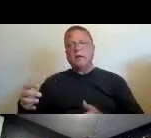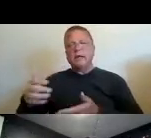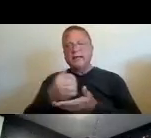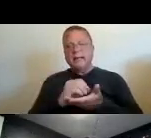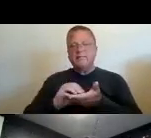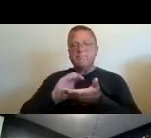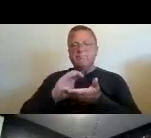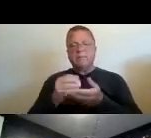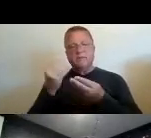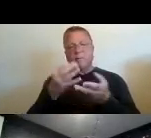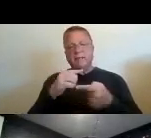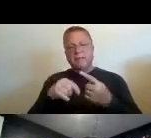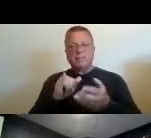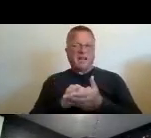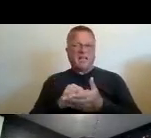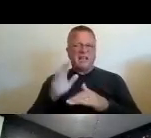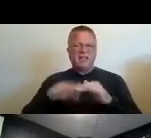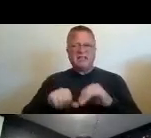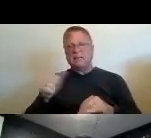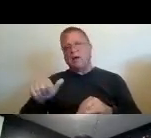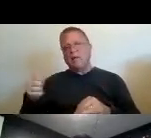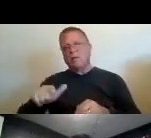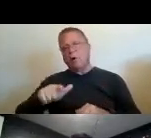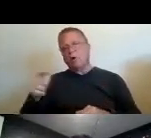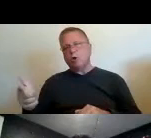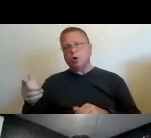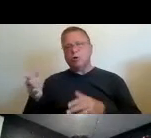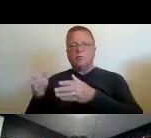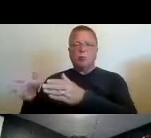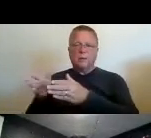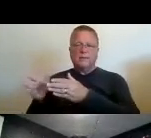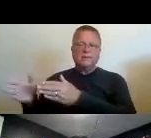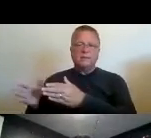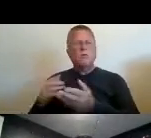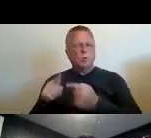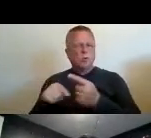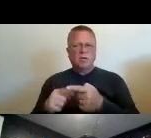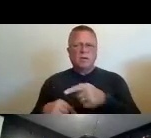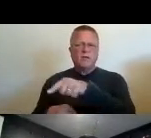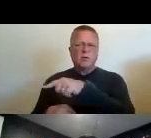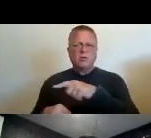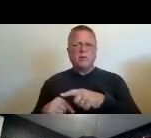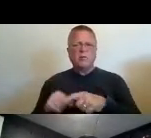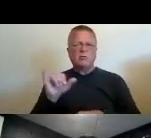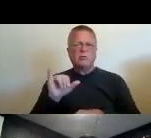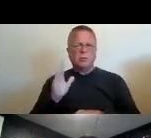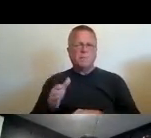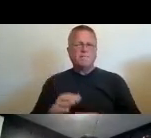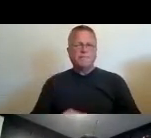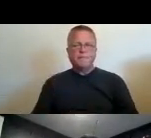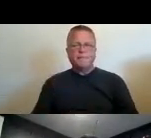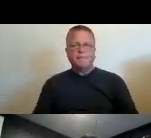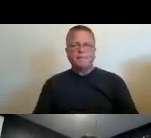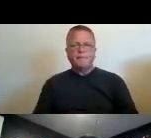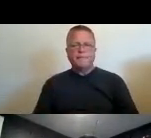bit more information about that street than we have about those other alternative corridors, but we'll talk about those alternative corridors as well.